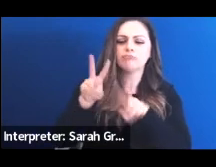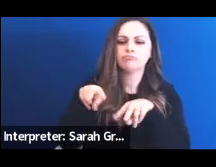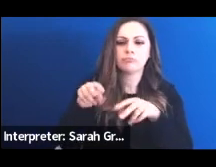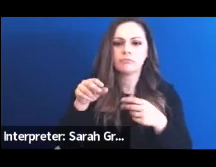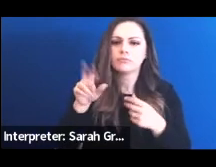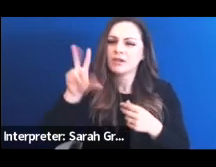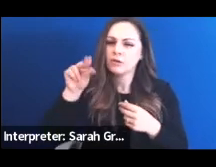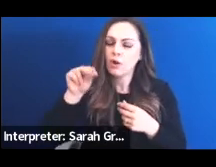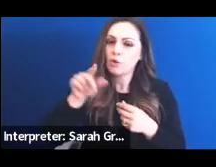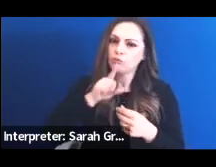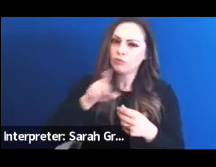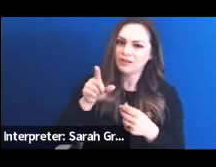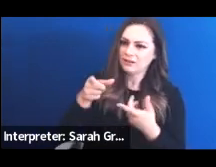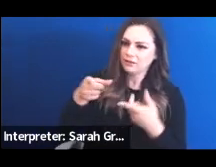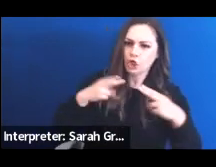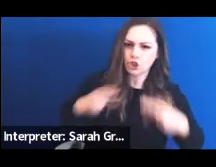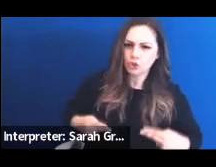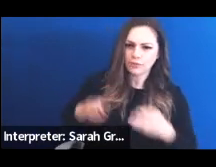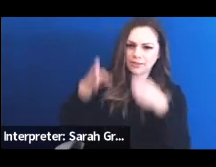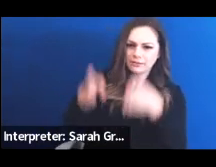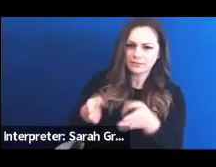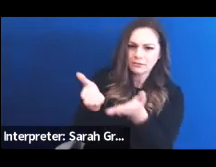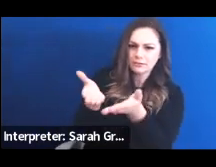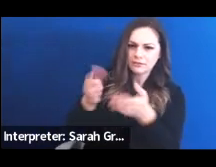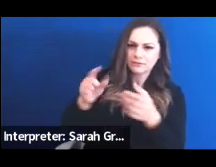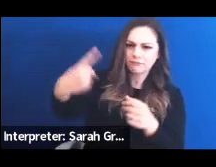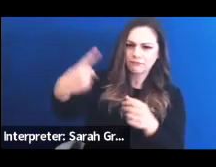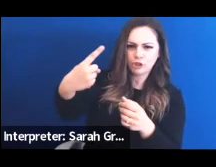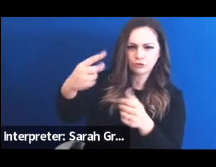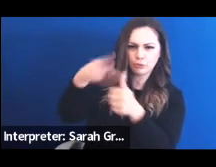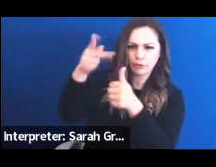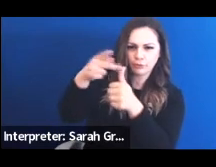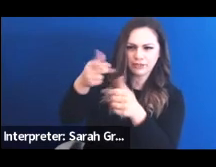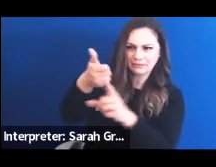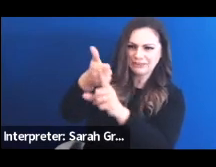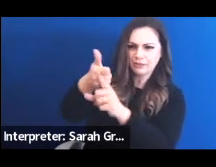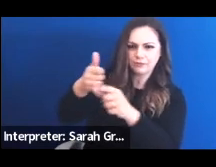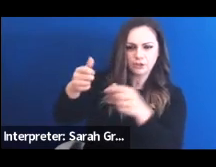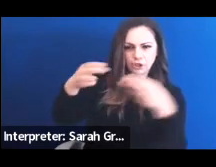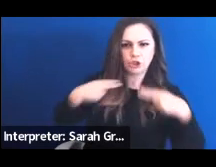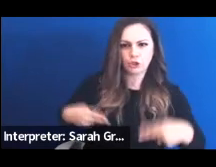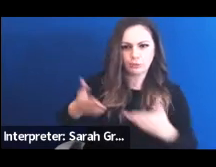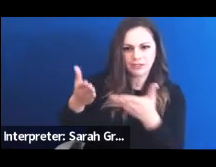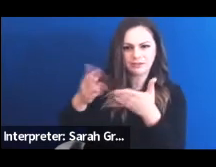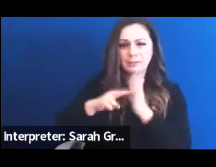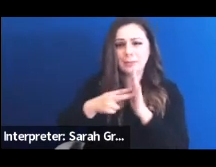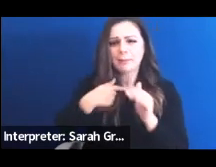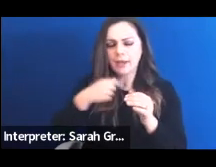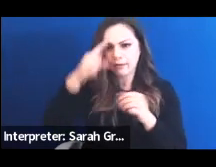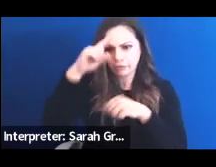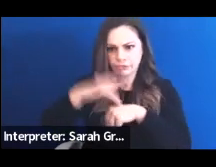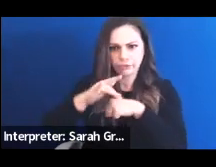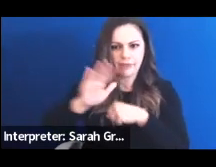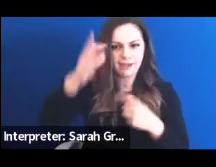person first and foremost. And there's a whole lot more to them than just the disease or medical condition that they